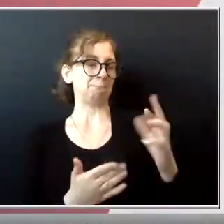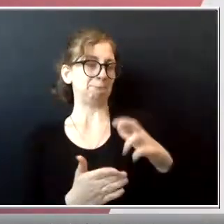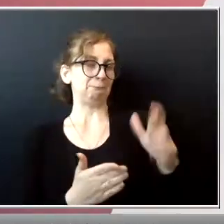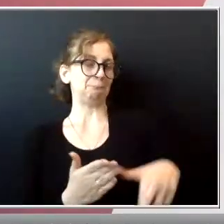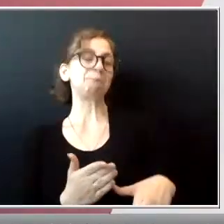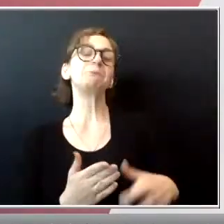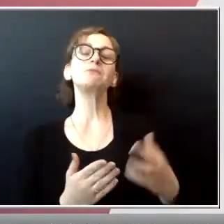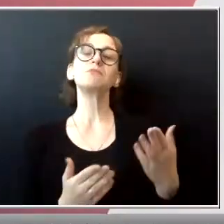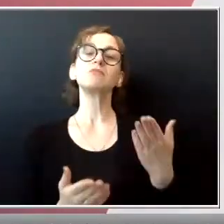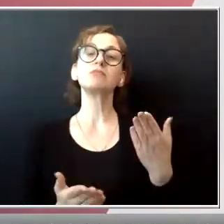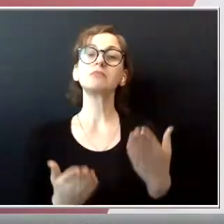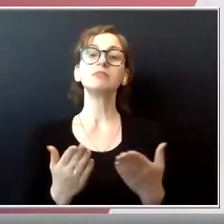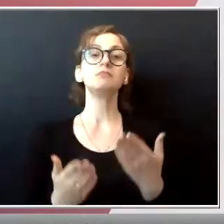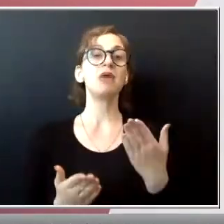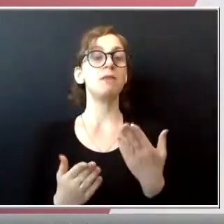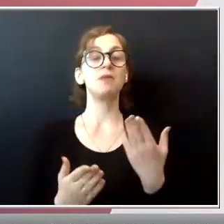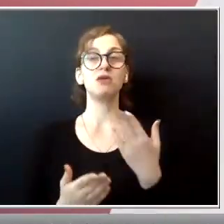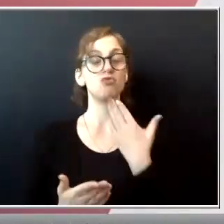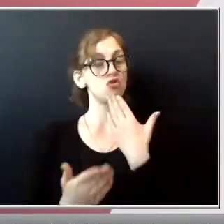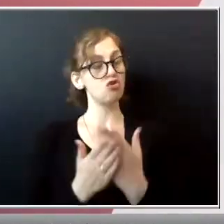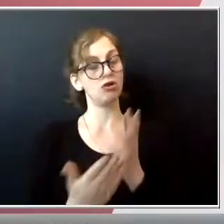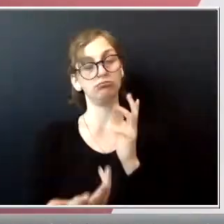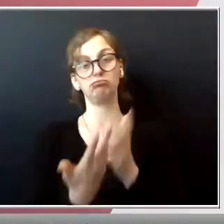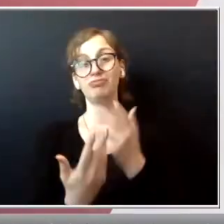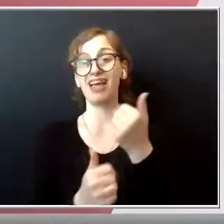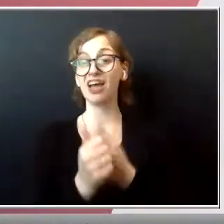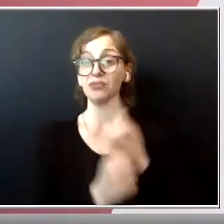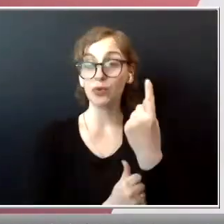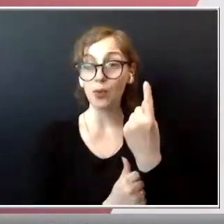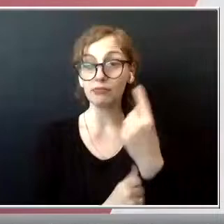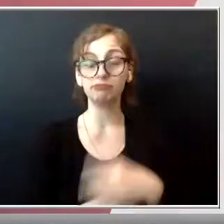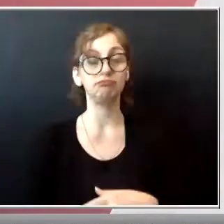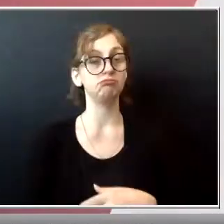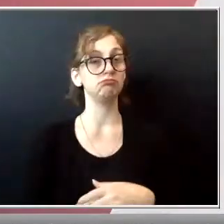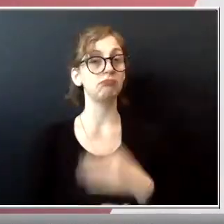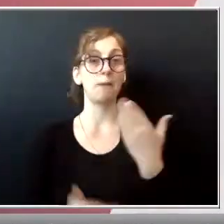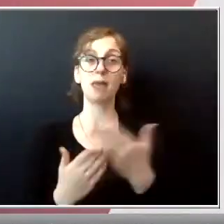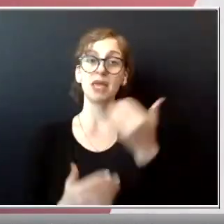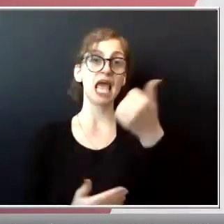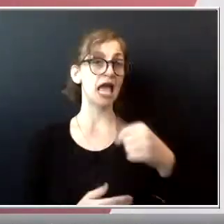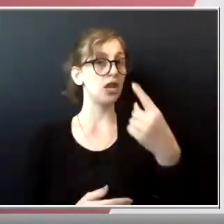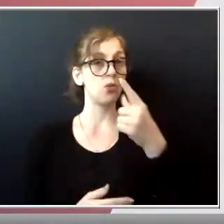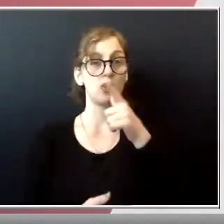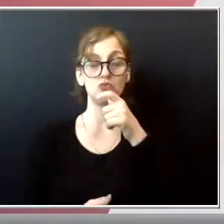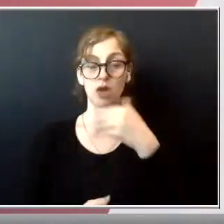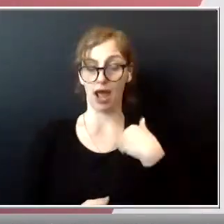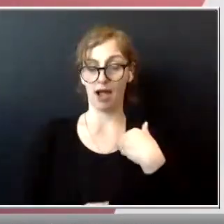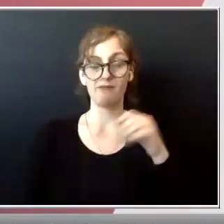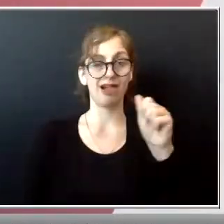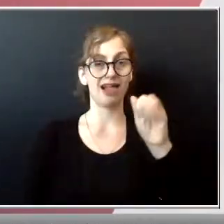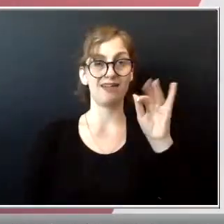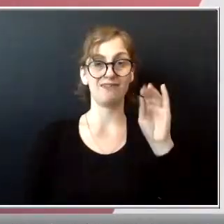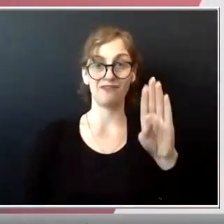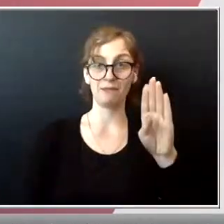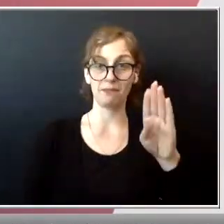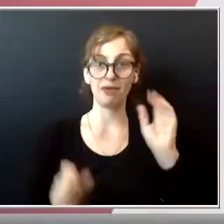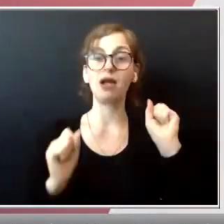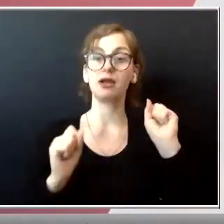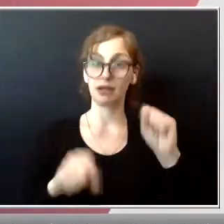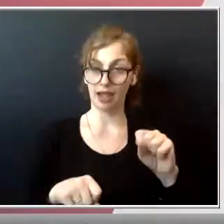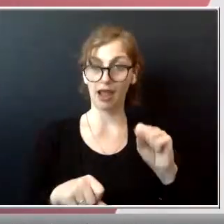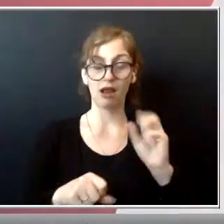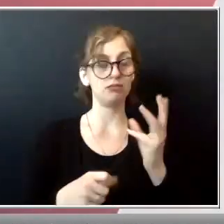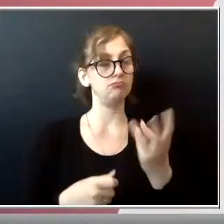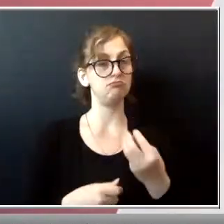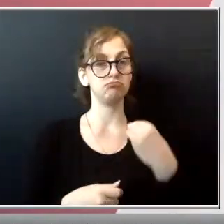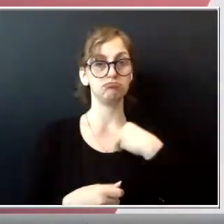for everyone. So anyone who has AFib, they may benefit from the Watchman device, and they don't need to have a reason to come off the blood thinners. So that's what